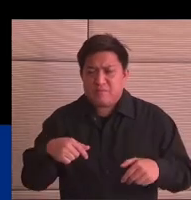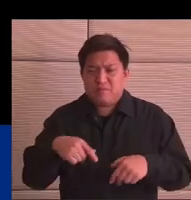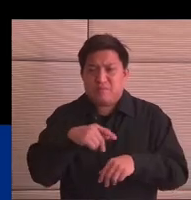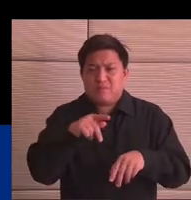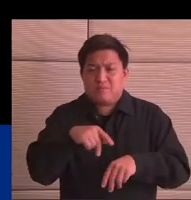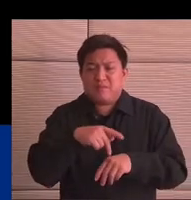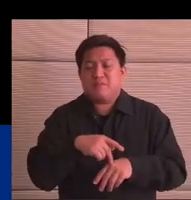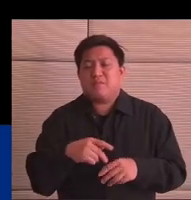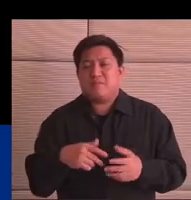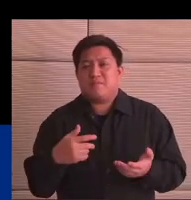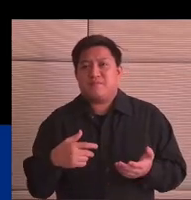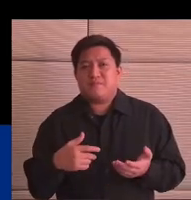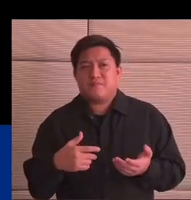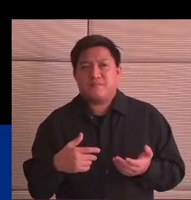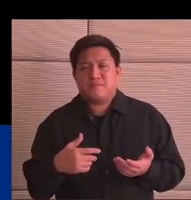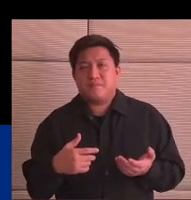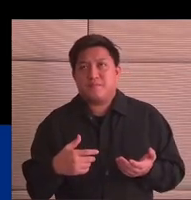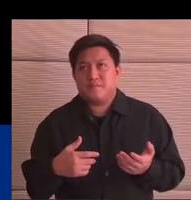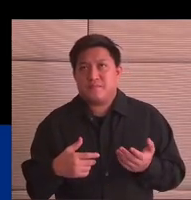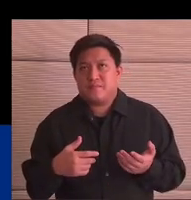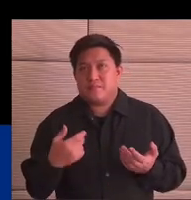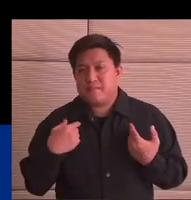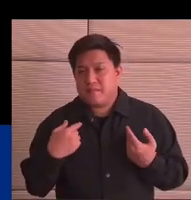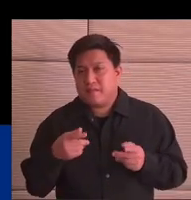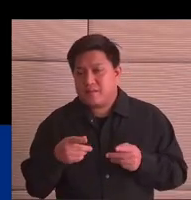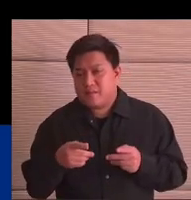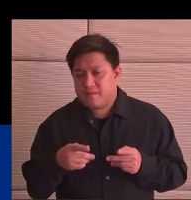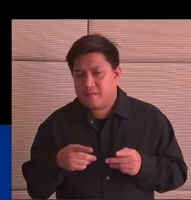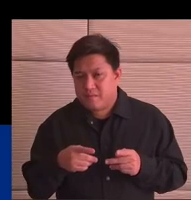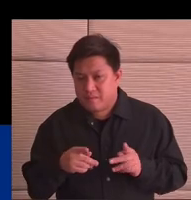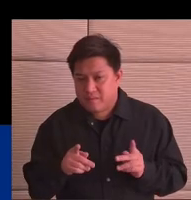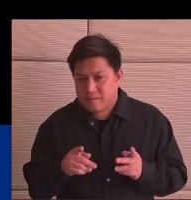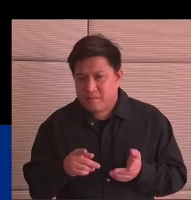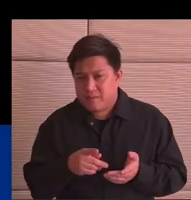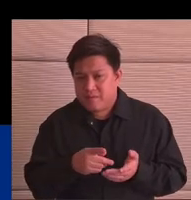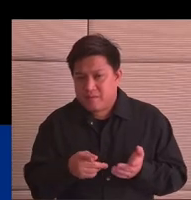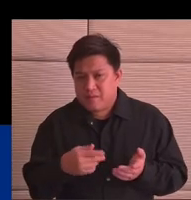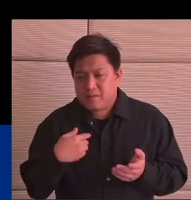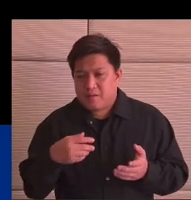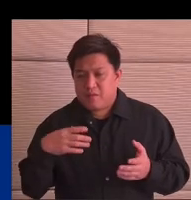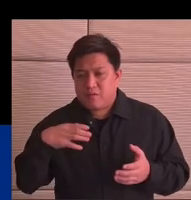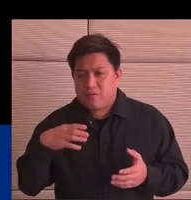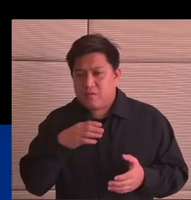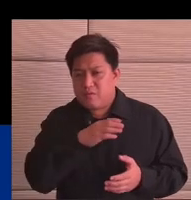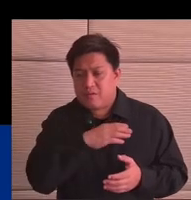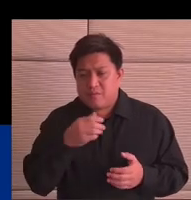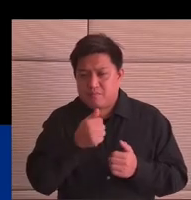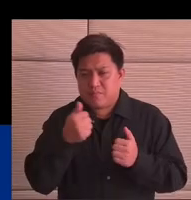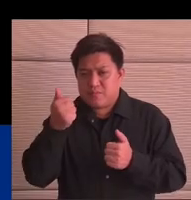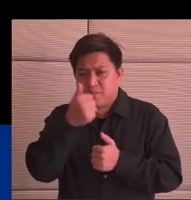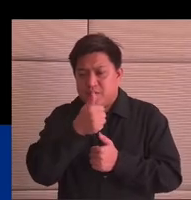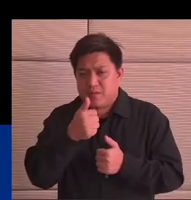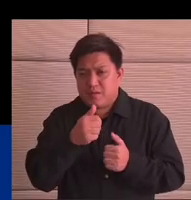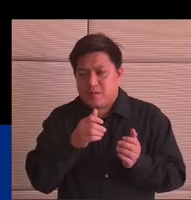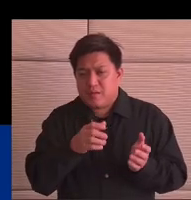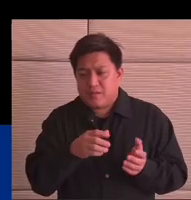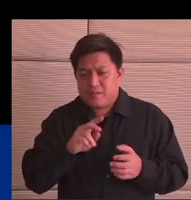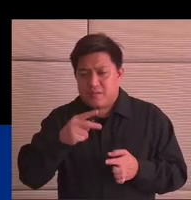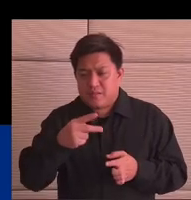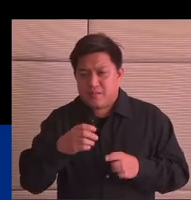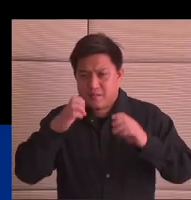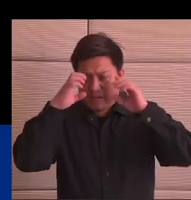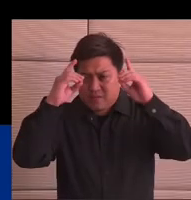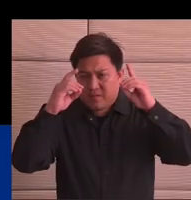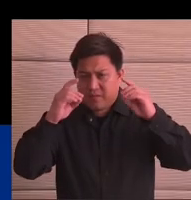Education reforms are being undertaken. I happen to be part of one of the standing committees of the EDCOM, or the Second Educational